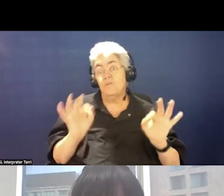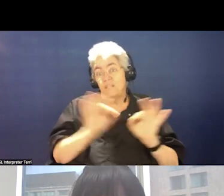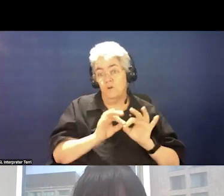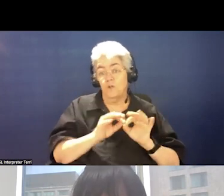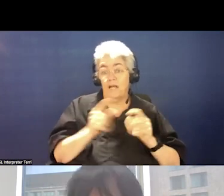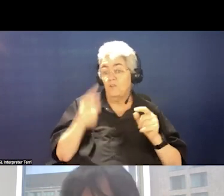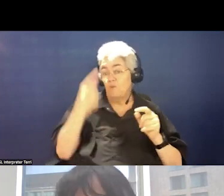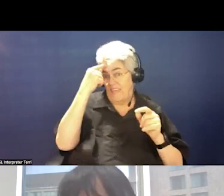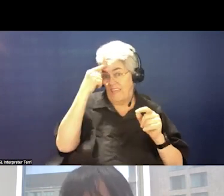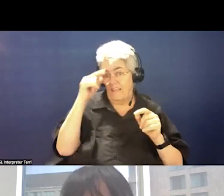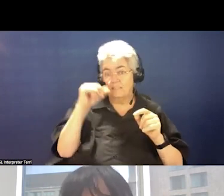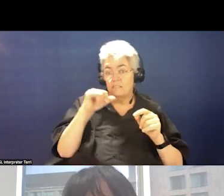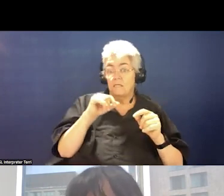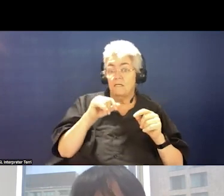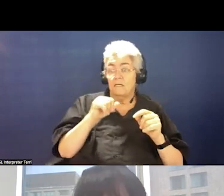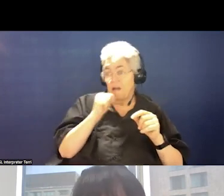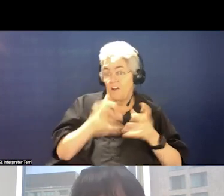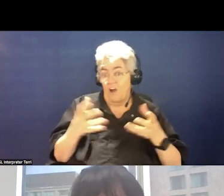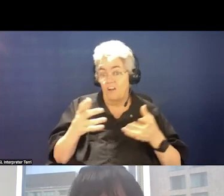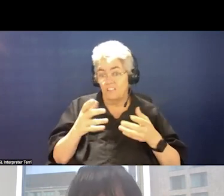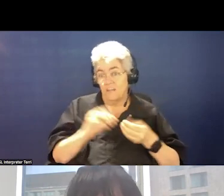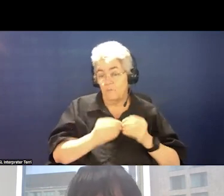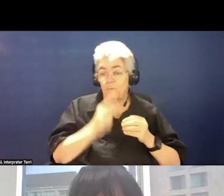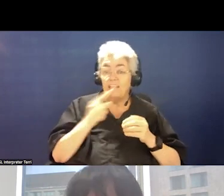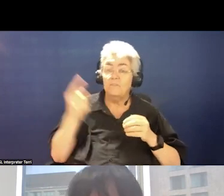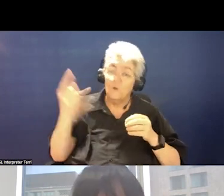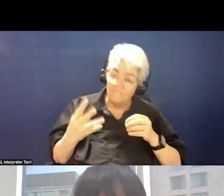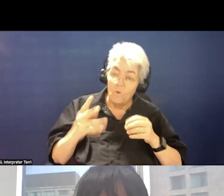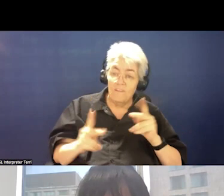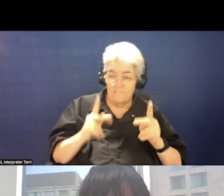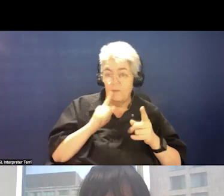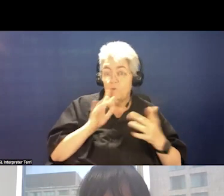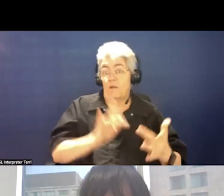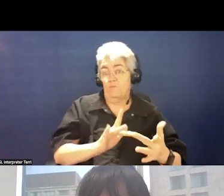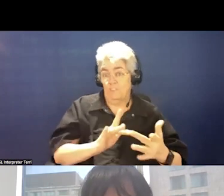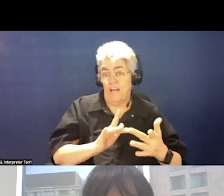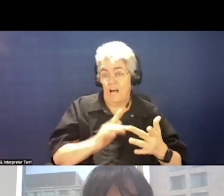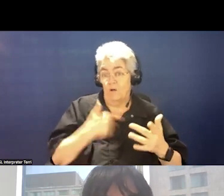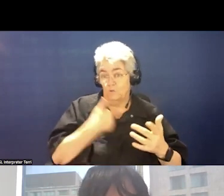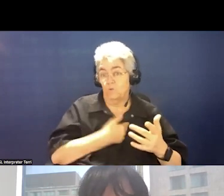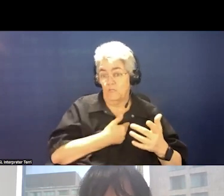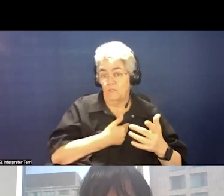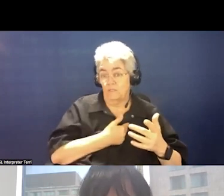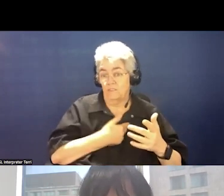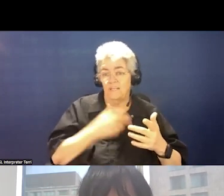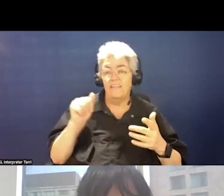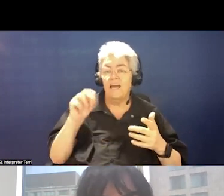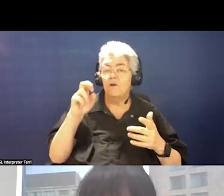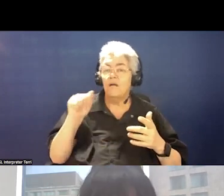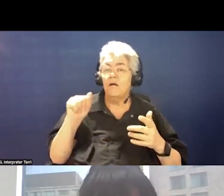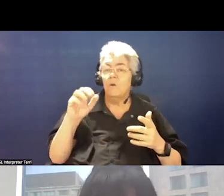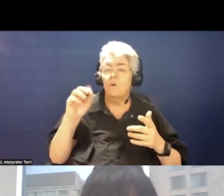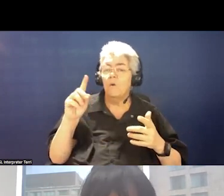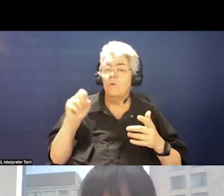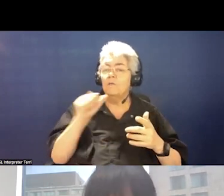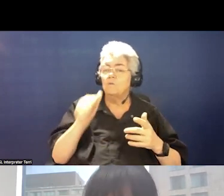think that that's a large number, but that's about 1/4 of the people who are reaching out whose area codes don't match the local